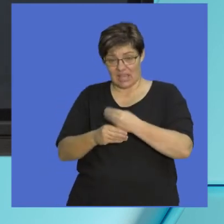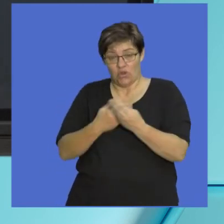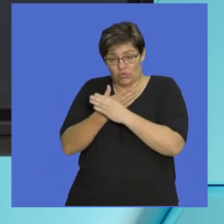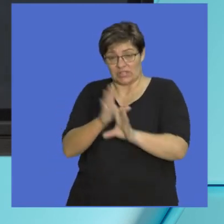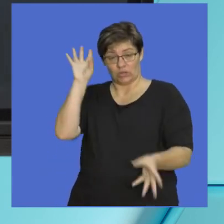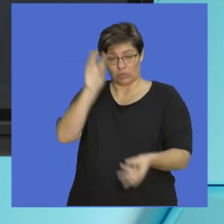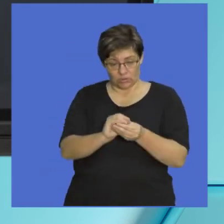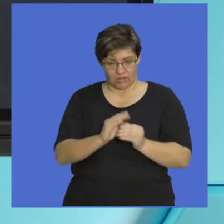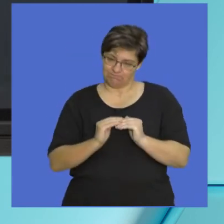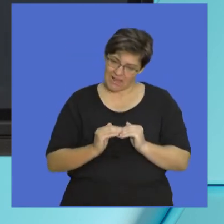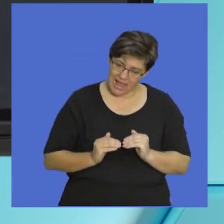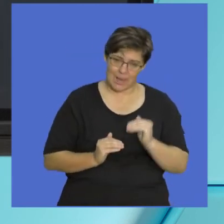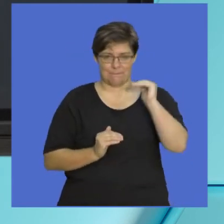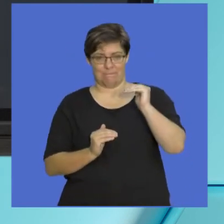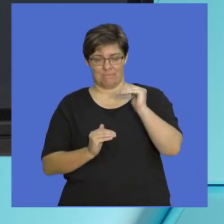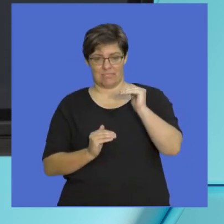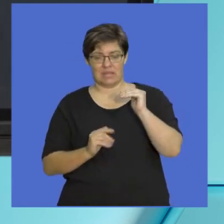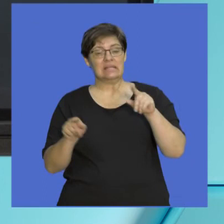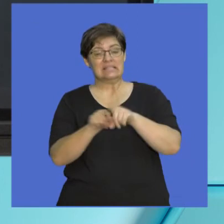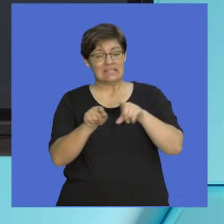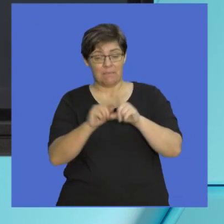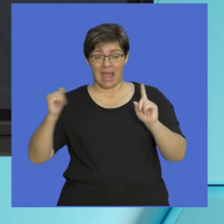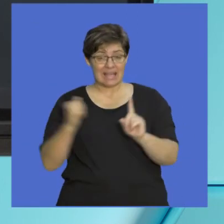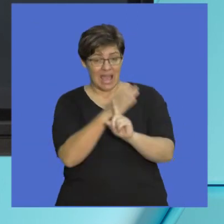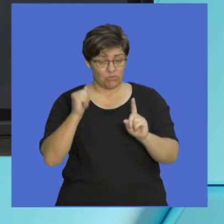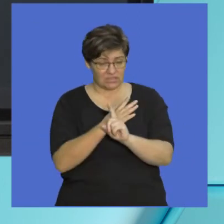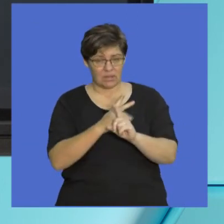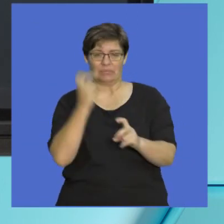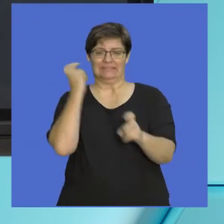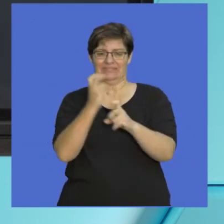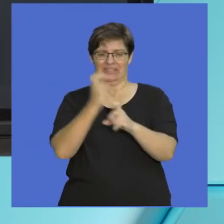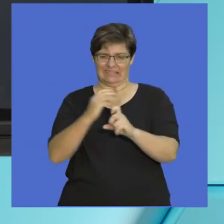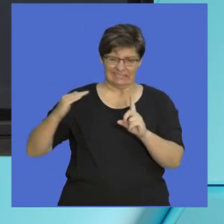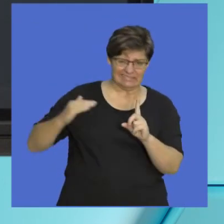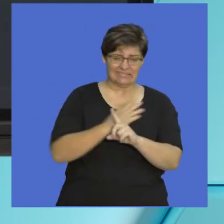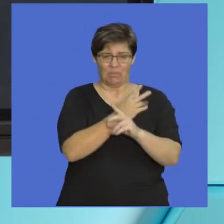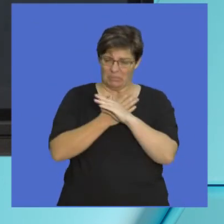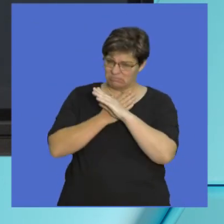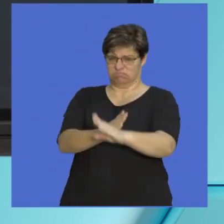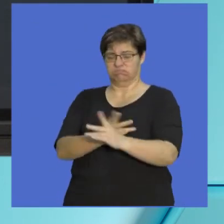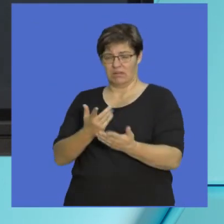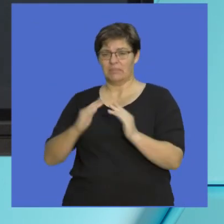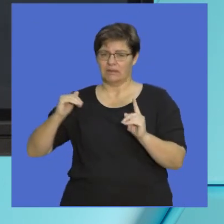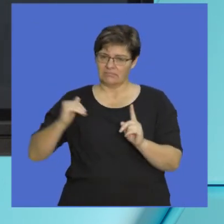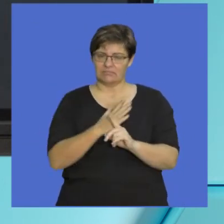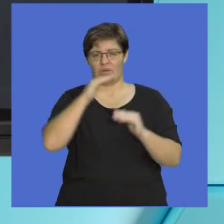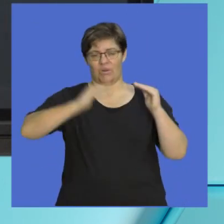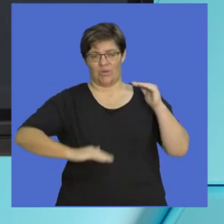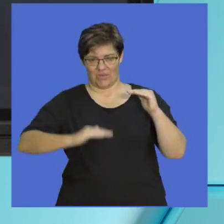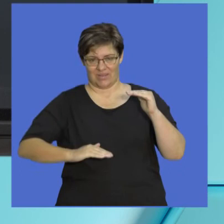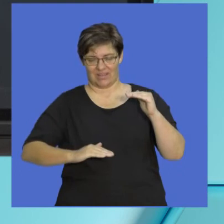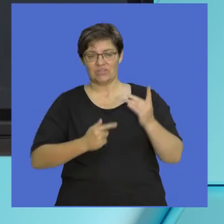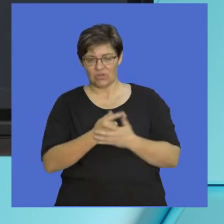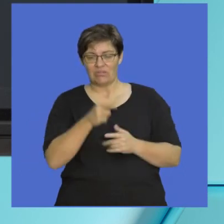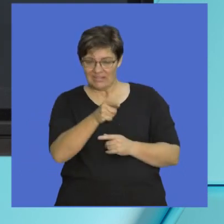in series increases the total resistance. At the same time, it lowers the current. Hence, we would say a series circuit